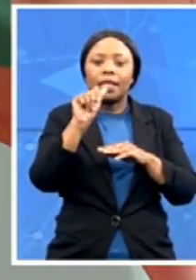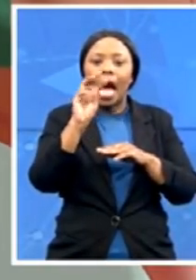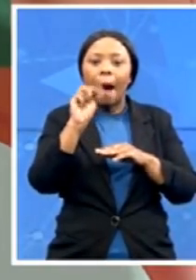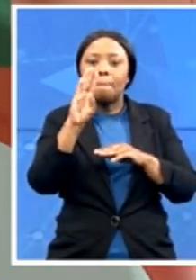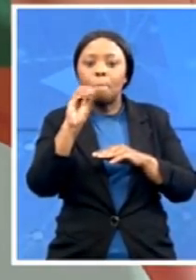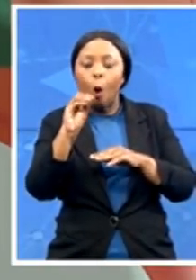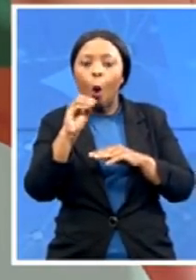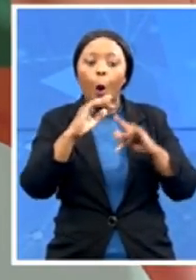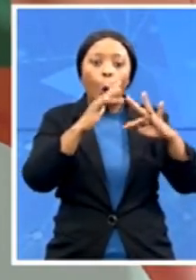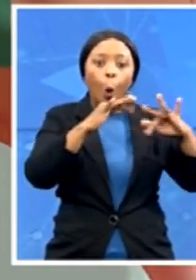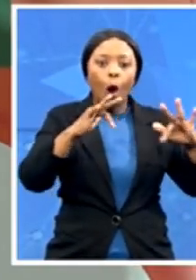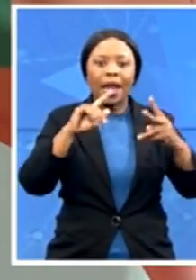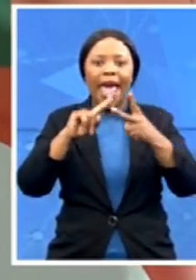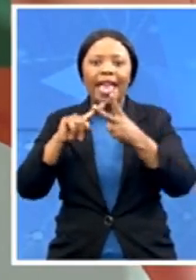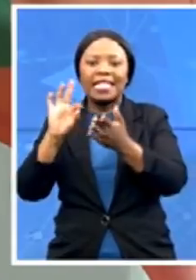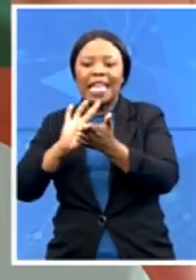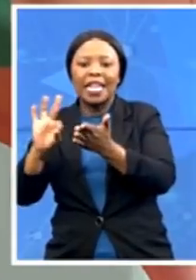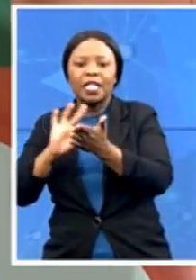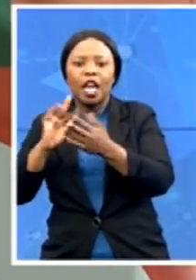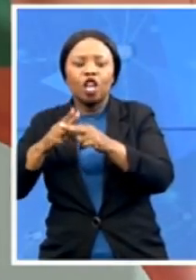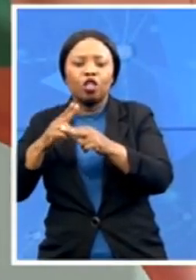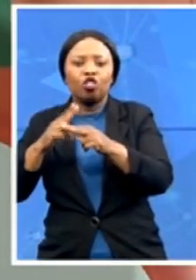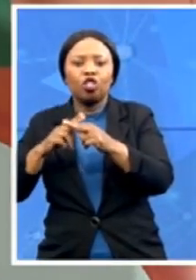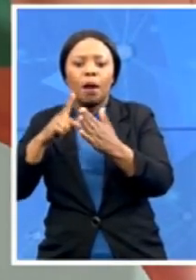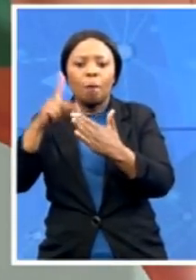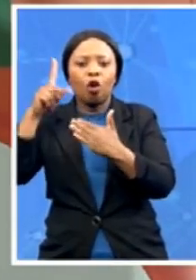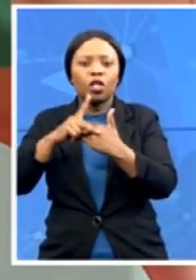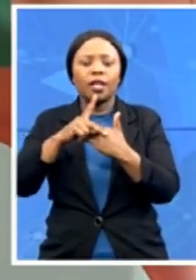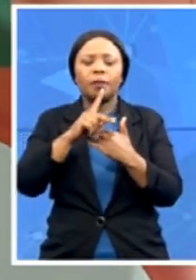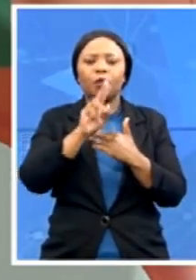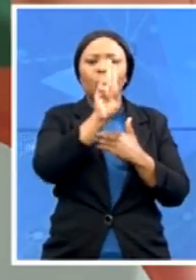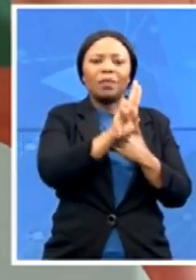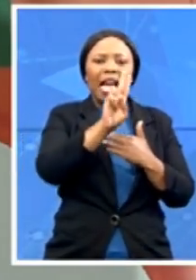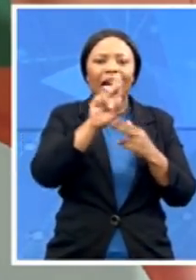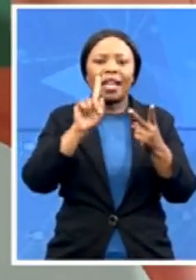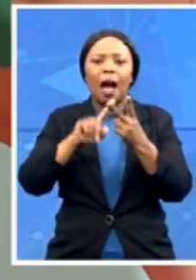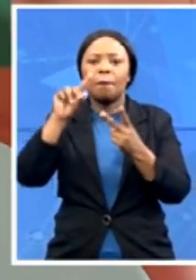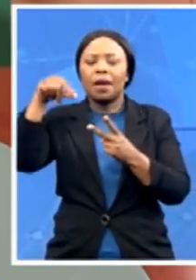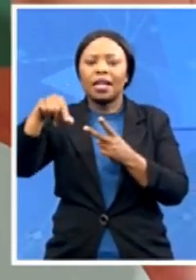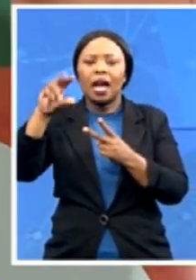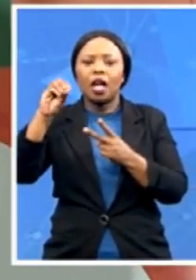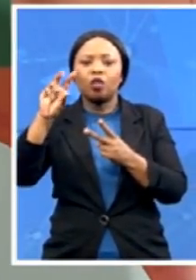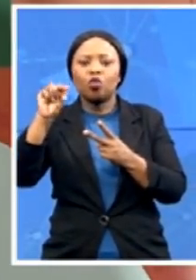villages from Kanduli, Mthatha, up to Coffee Bay dry until today.